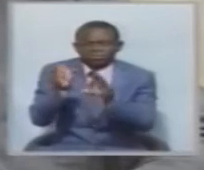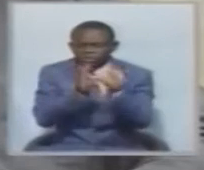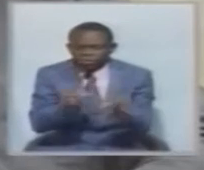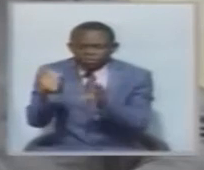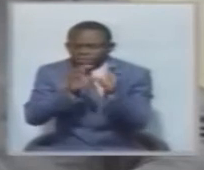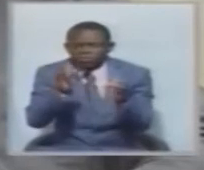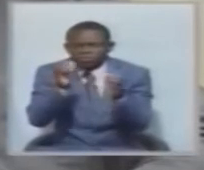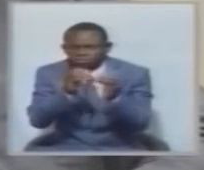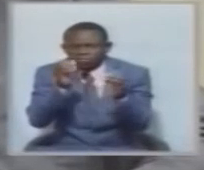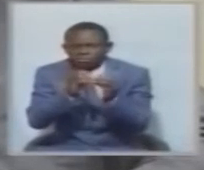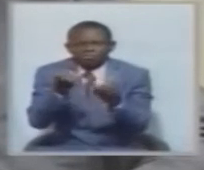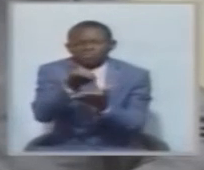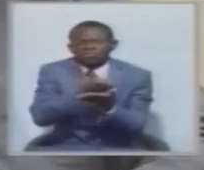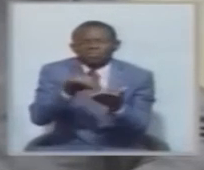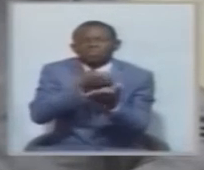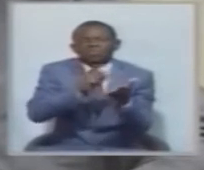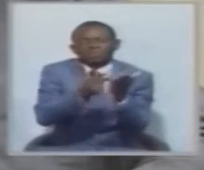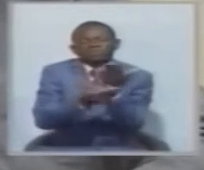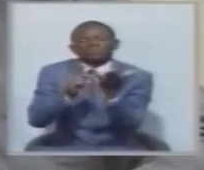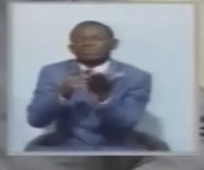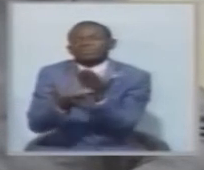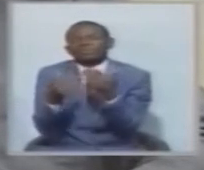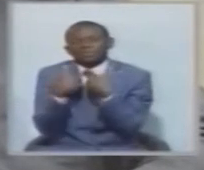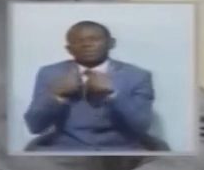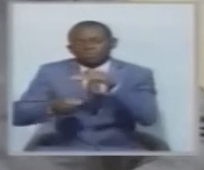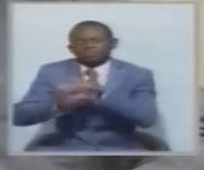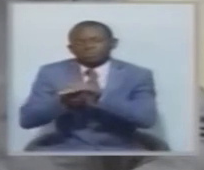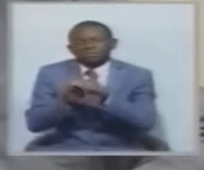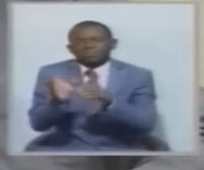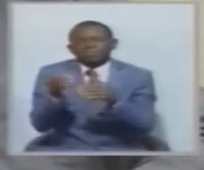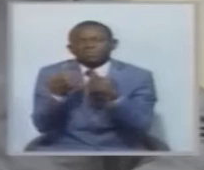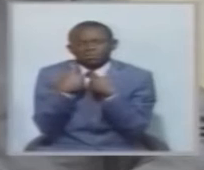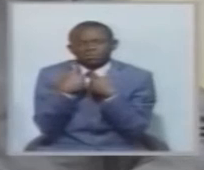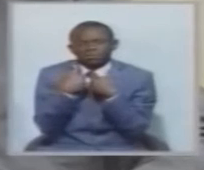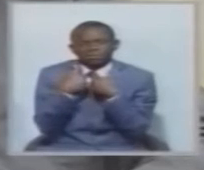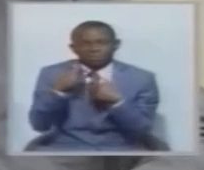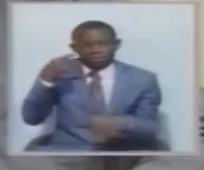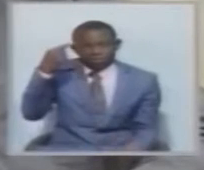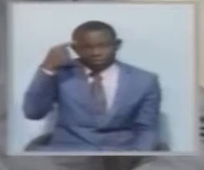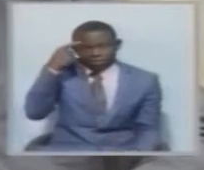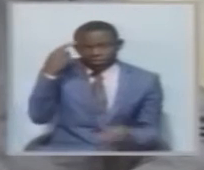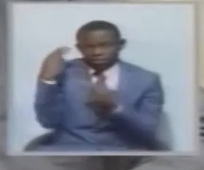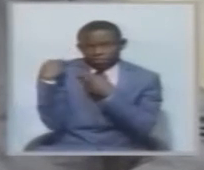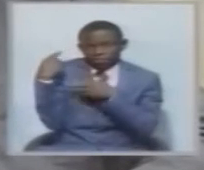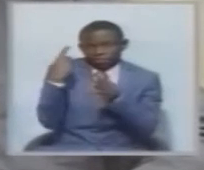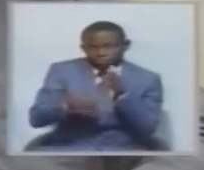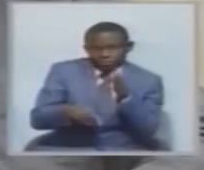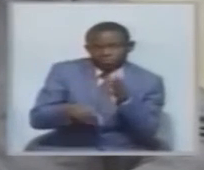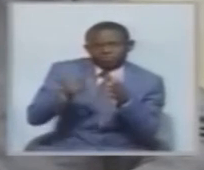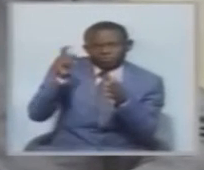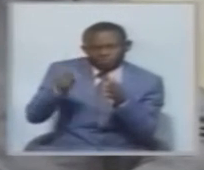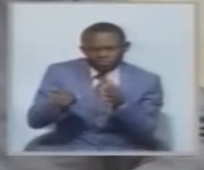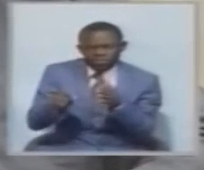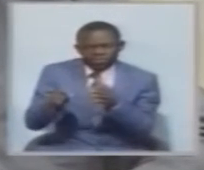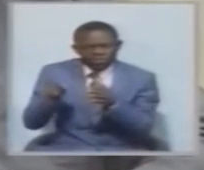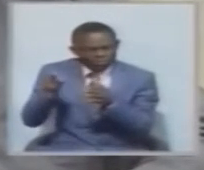I think the major role of government is to try and see how best then they can tax the private sector, get some monies